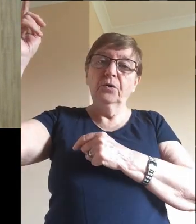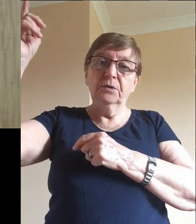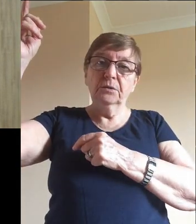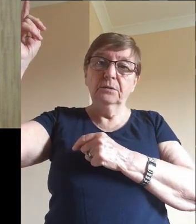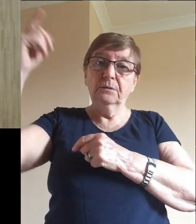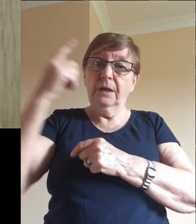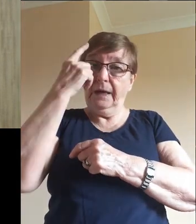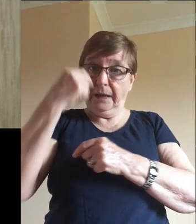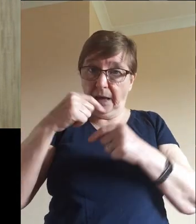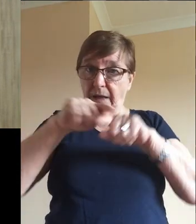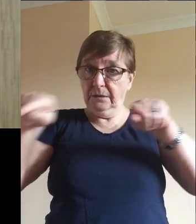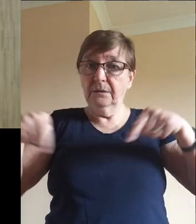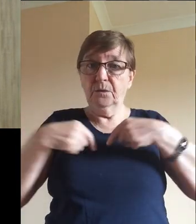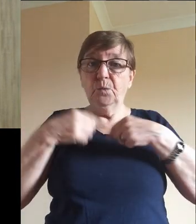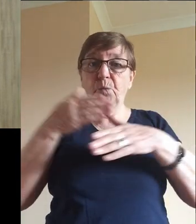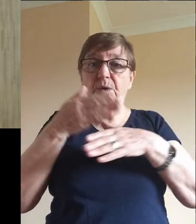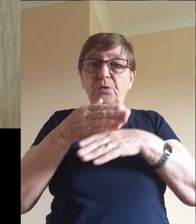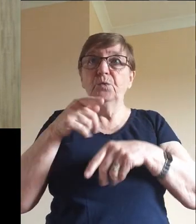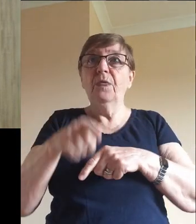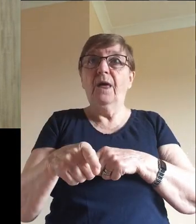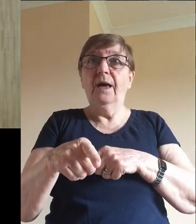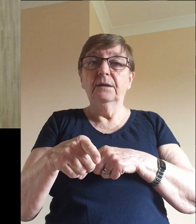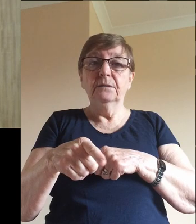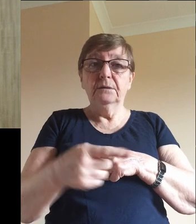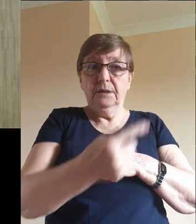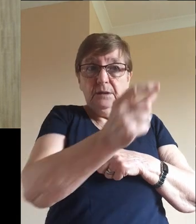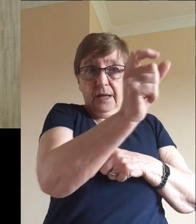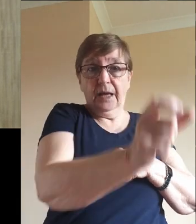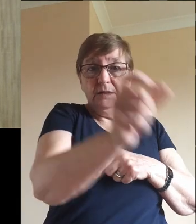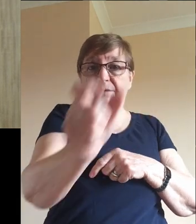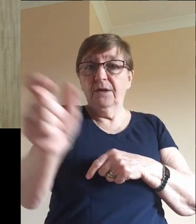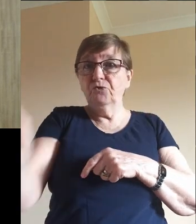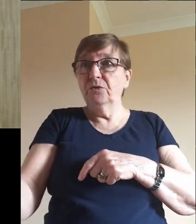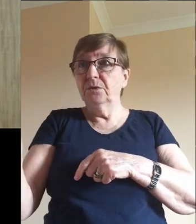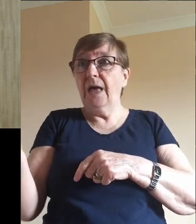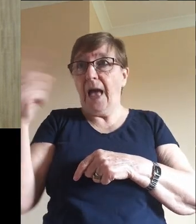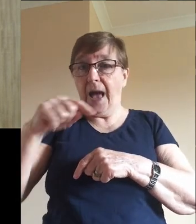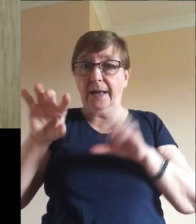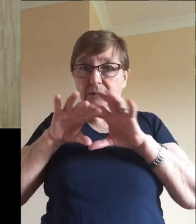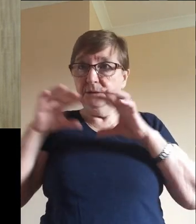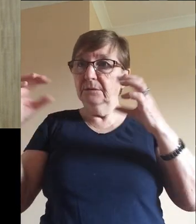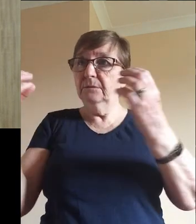Can we do that as individuals and as a church?